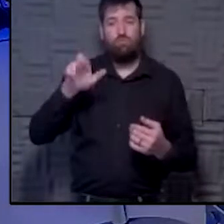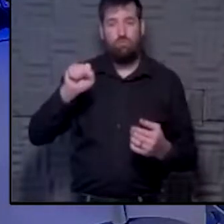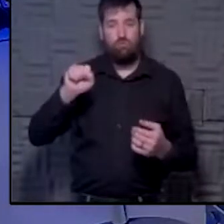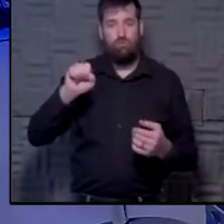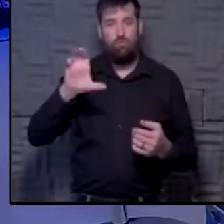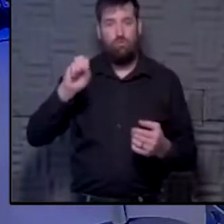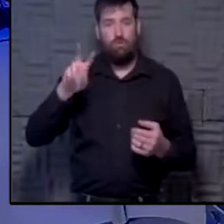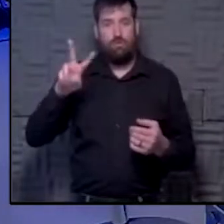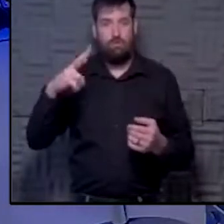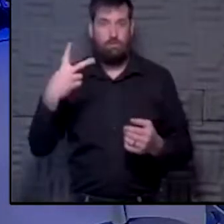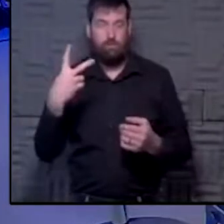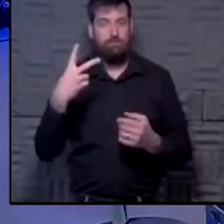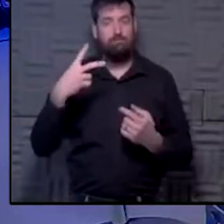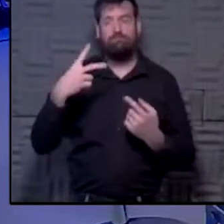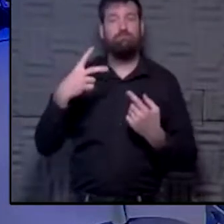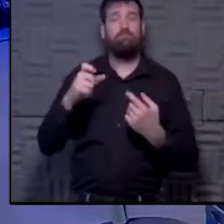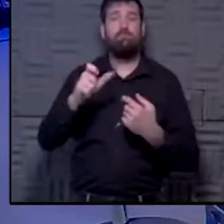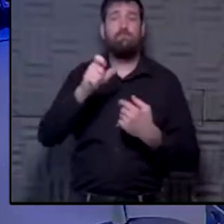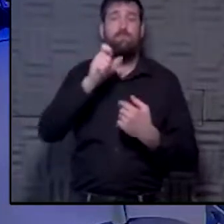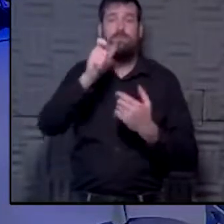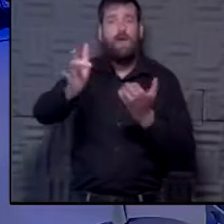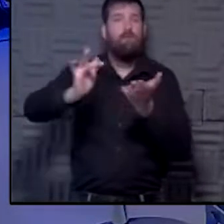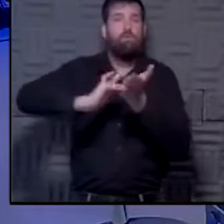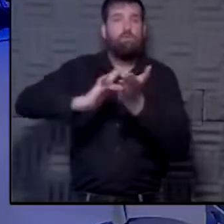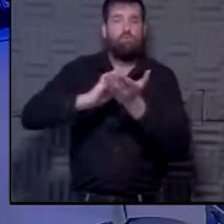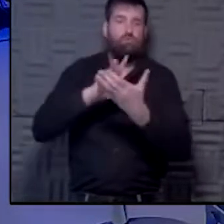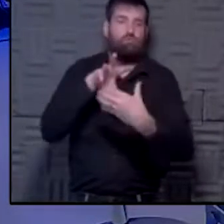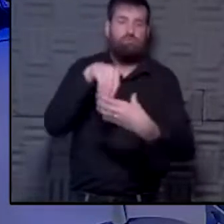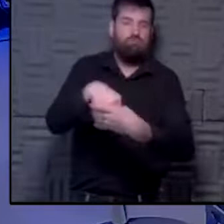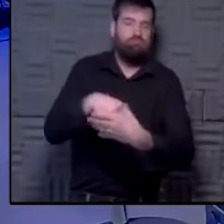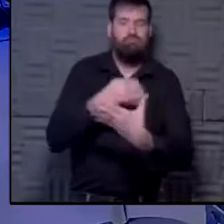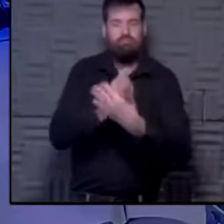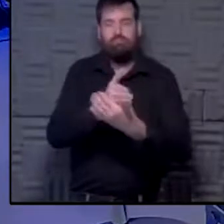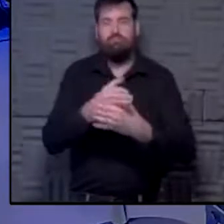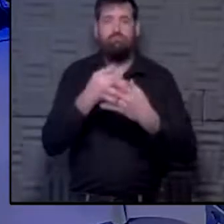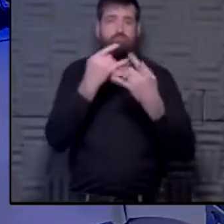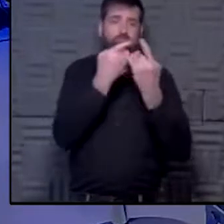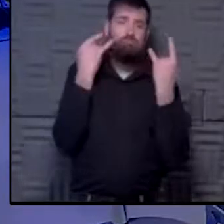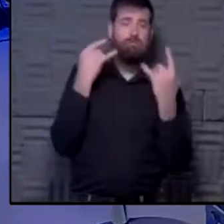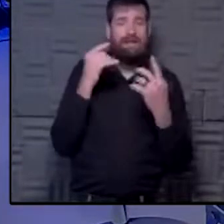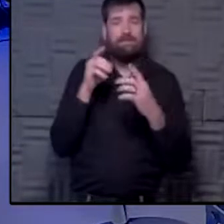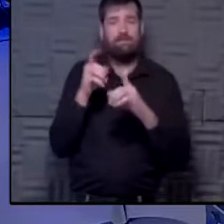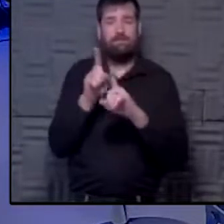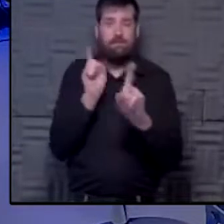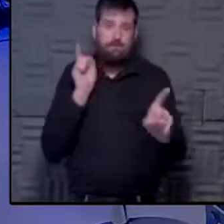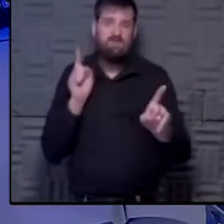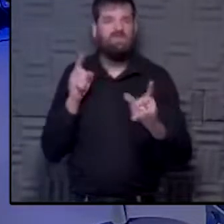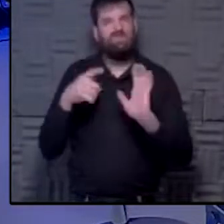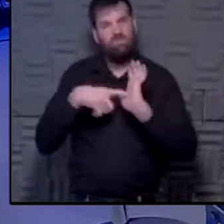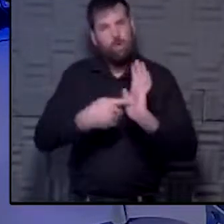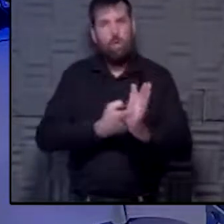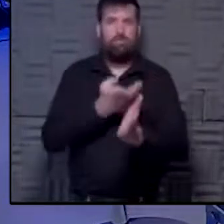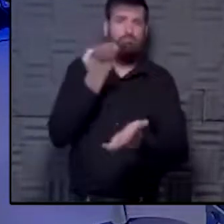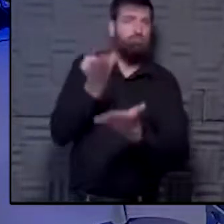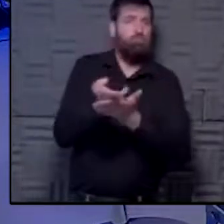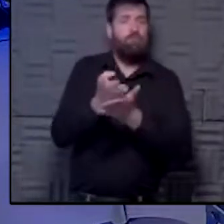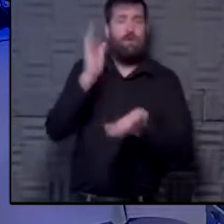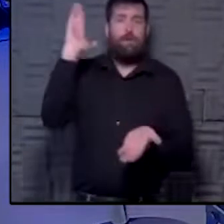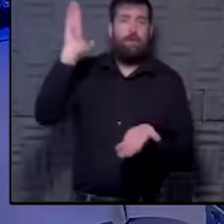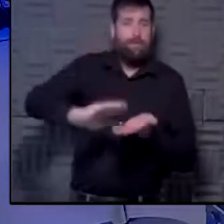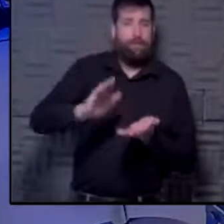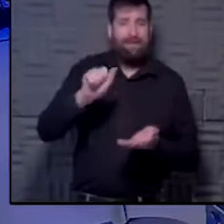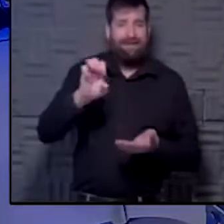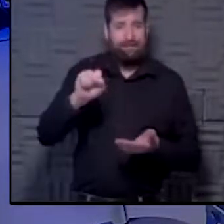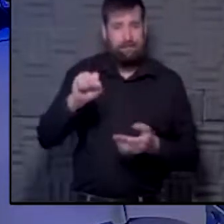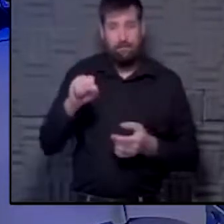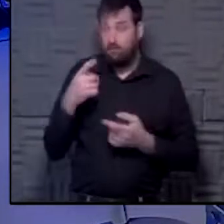about those non-pharmaceutical interventions, masking, distancing, all that, showing a reduction in cases and hospitalizations. So does it